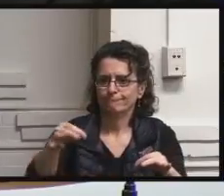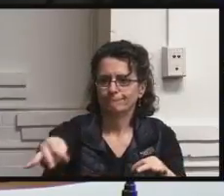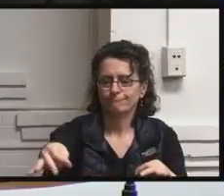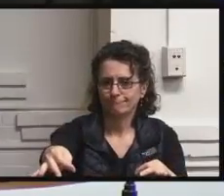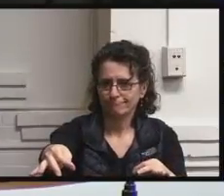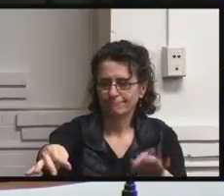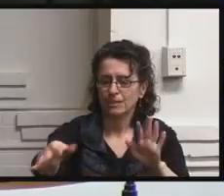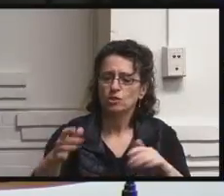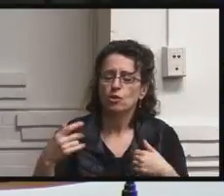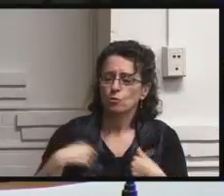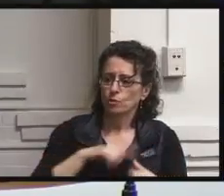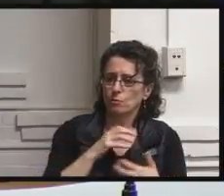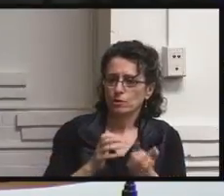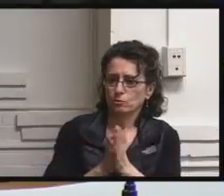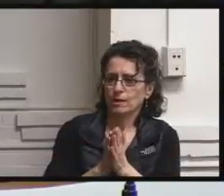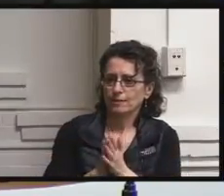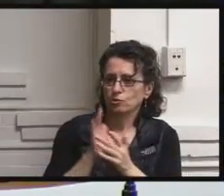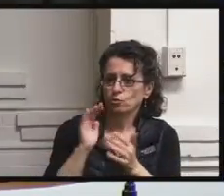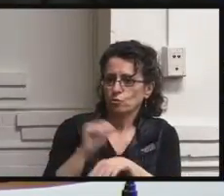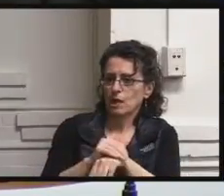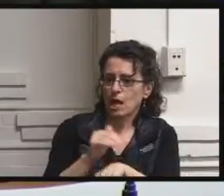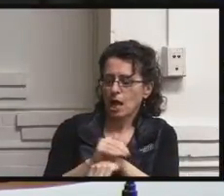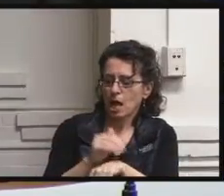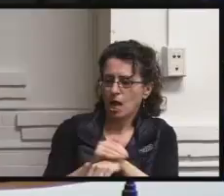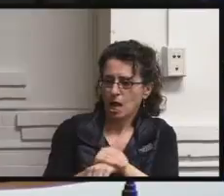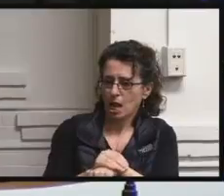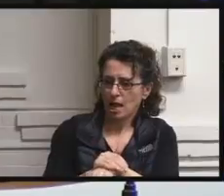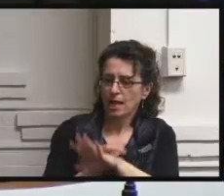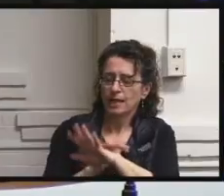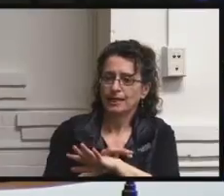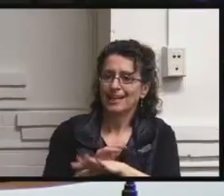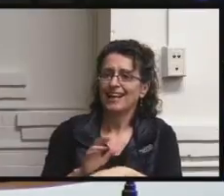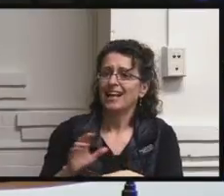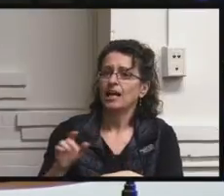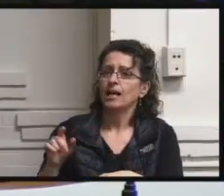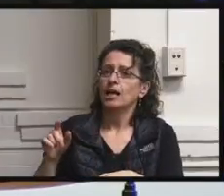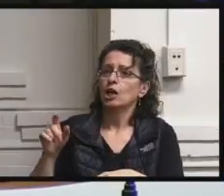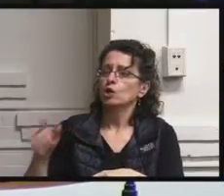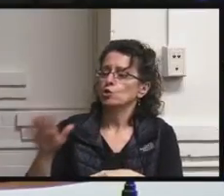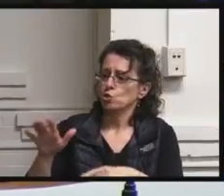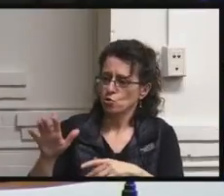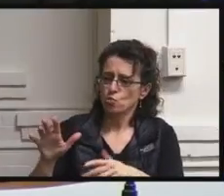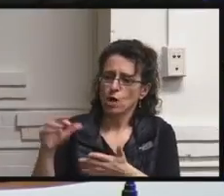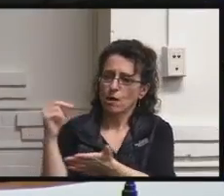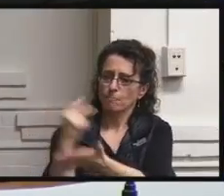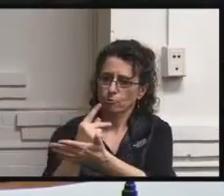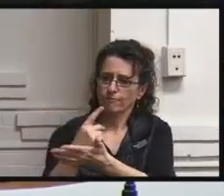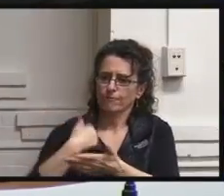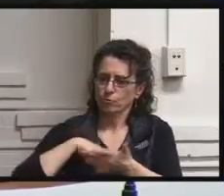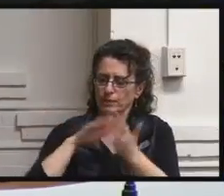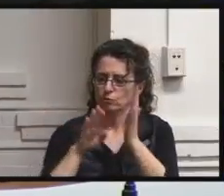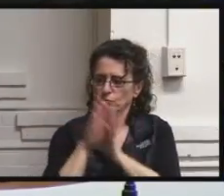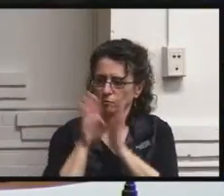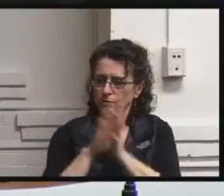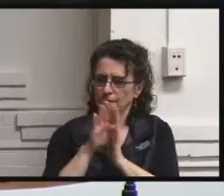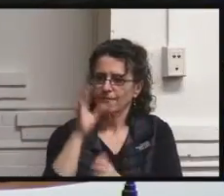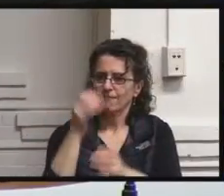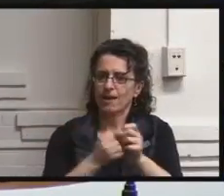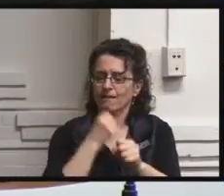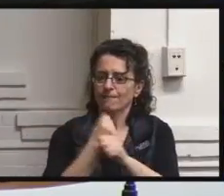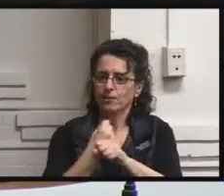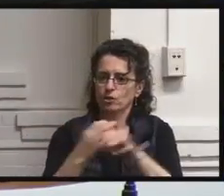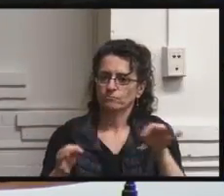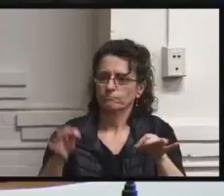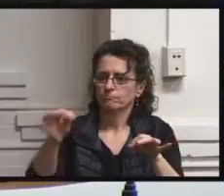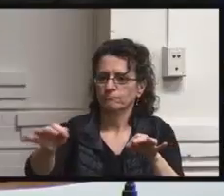evening to finalize all the terms of what that would look like for the five-year extension, for the various components